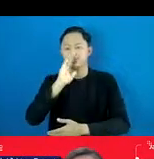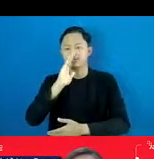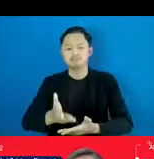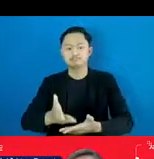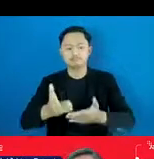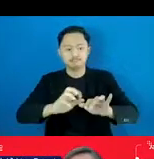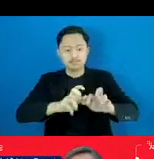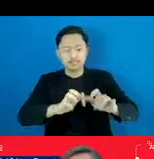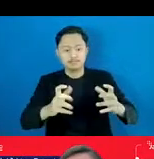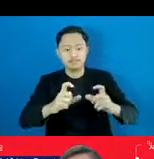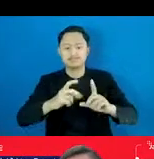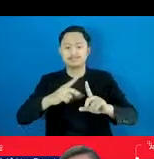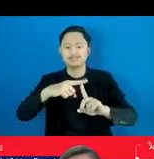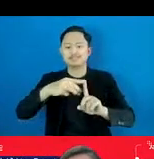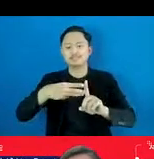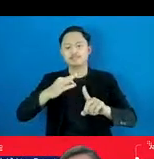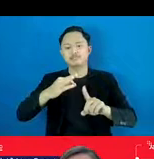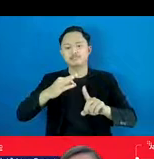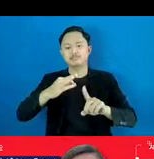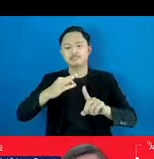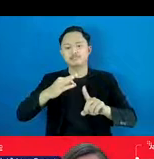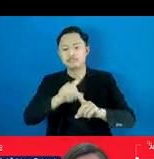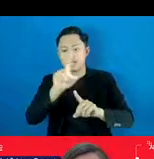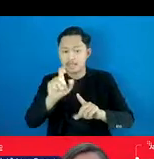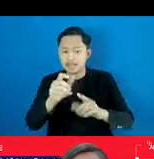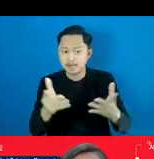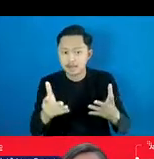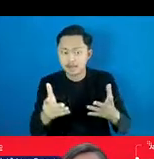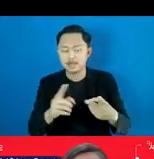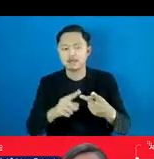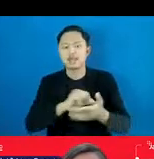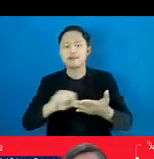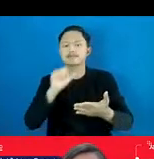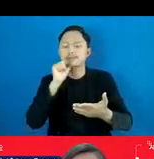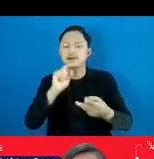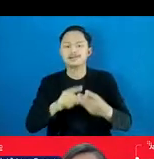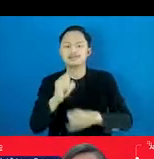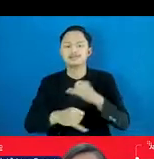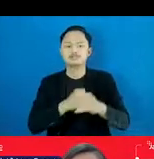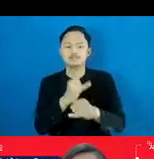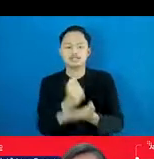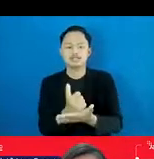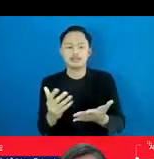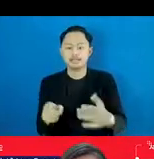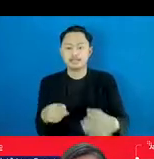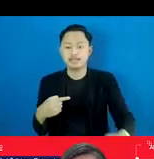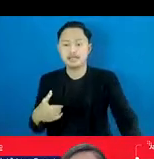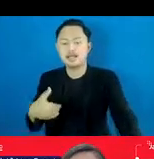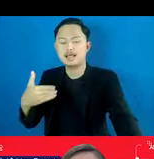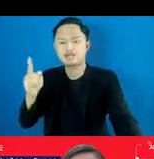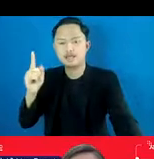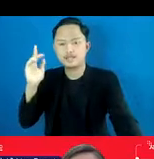the chat box available, stating your name and also your institution. All right, we will continue to our next